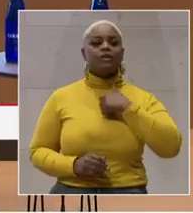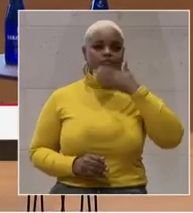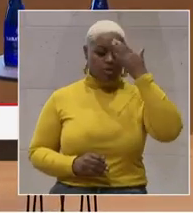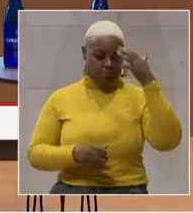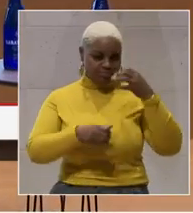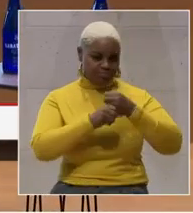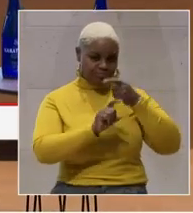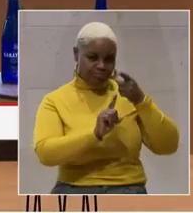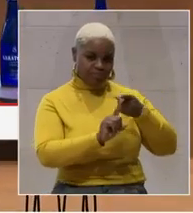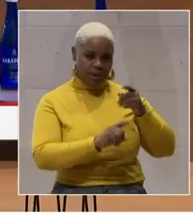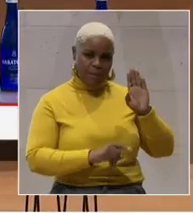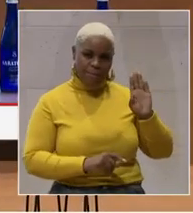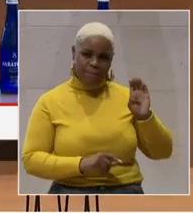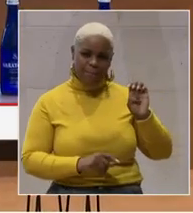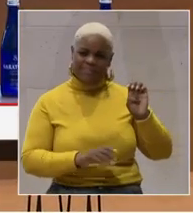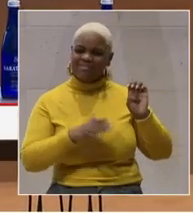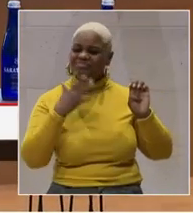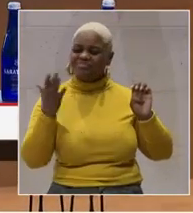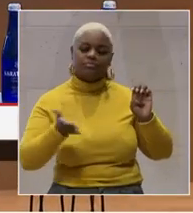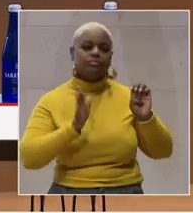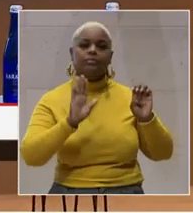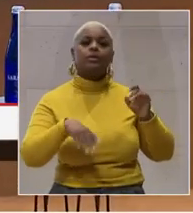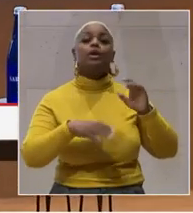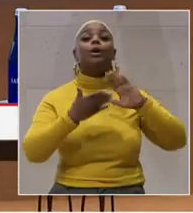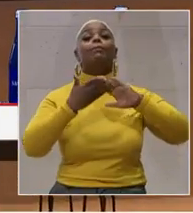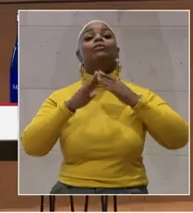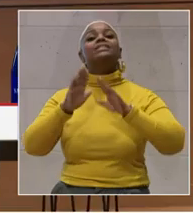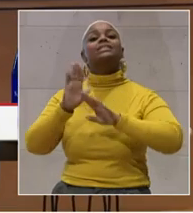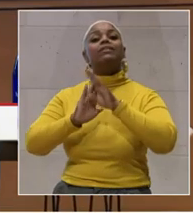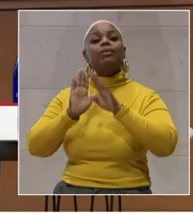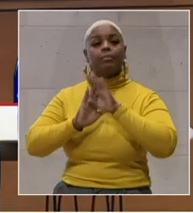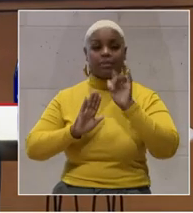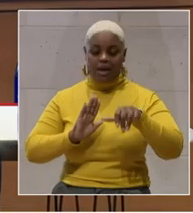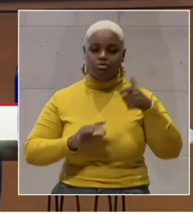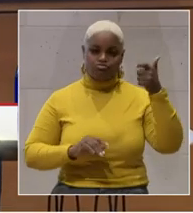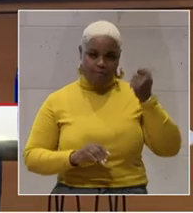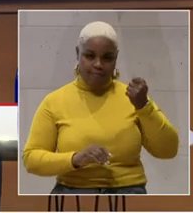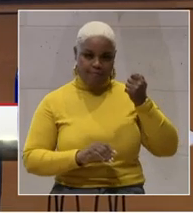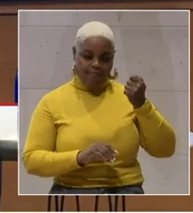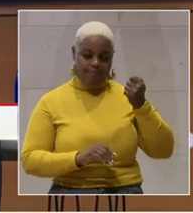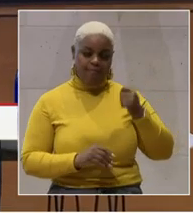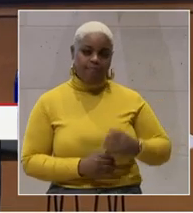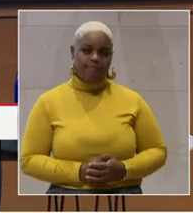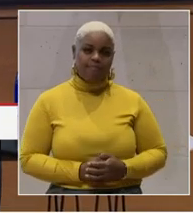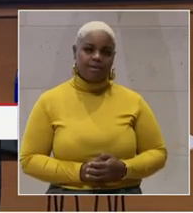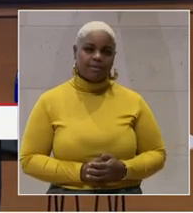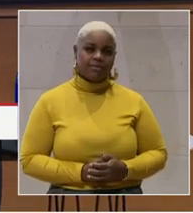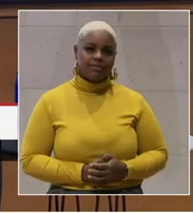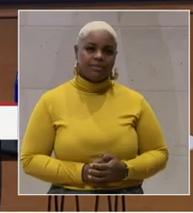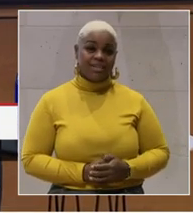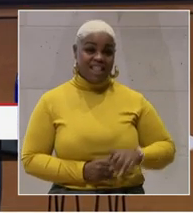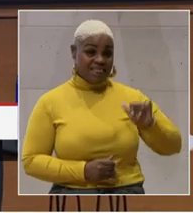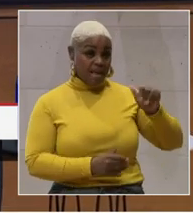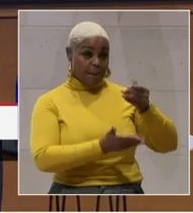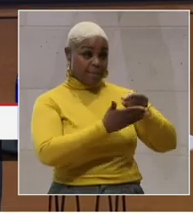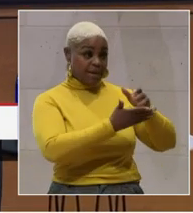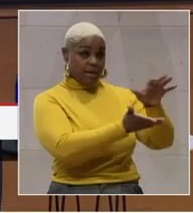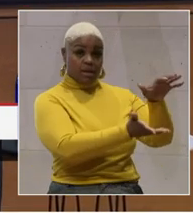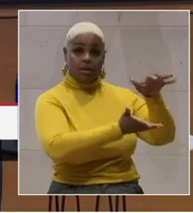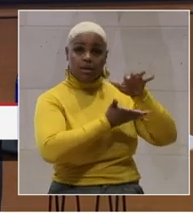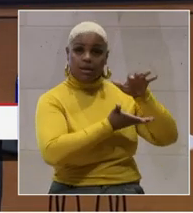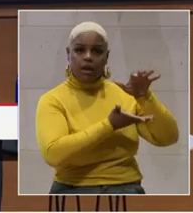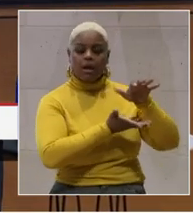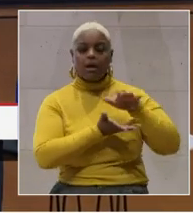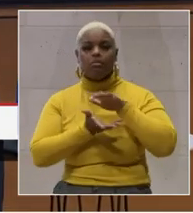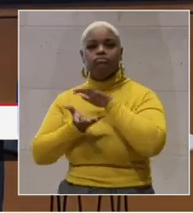Development Grants, but also veterans, these FASH vouchers, I think